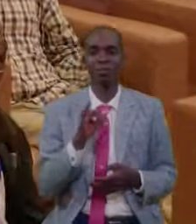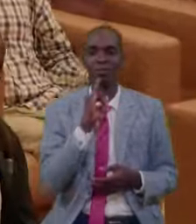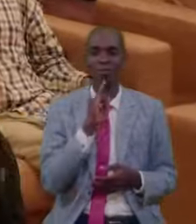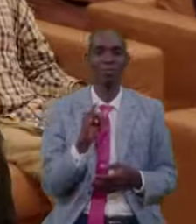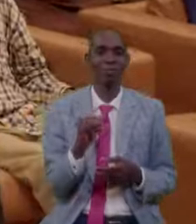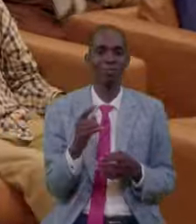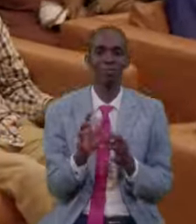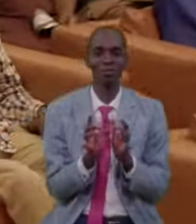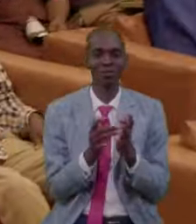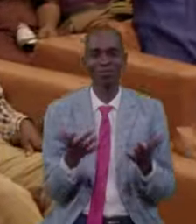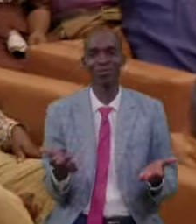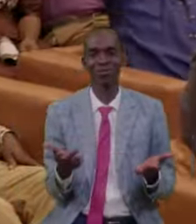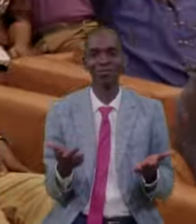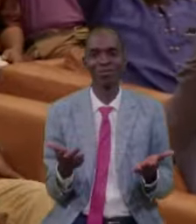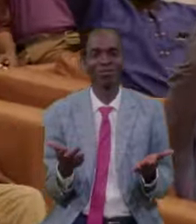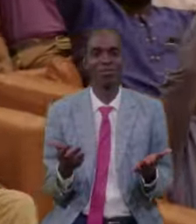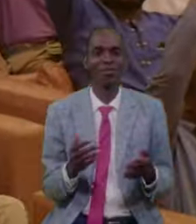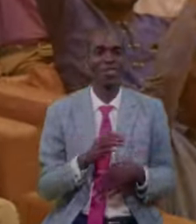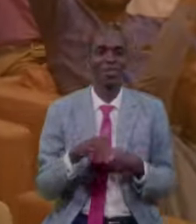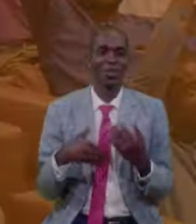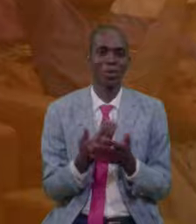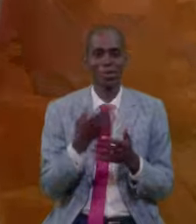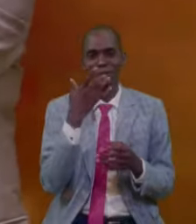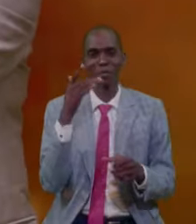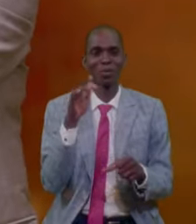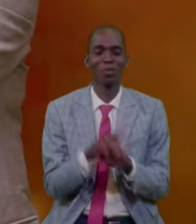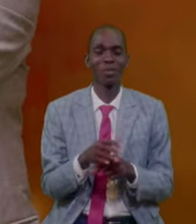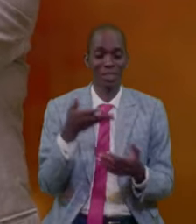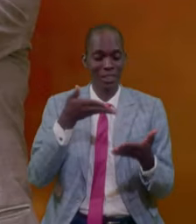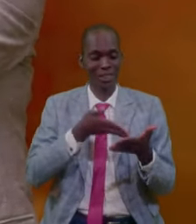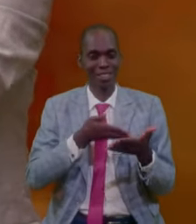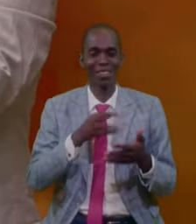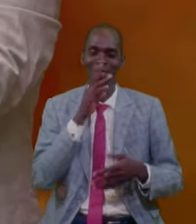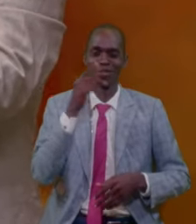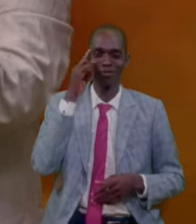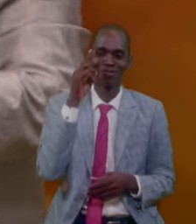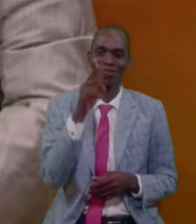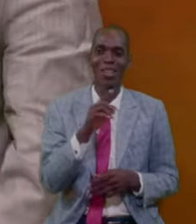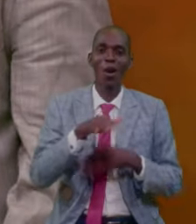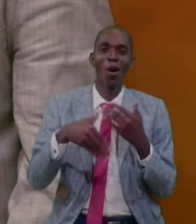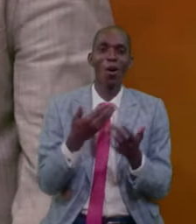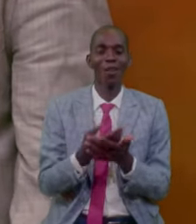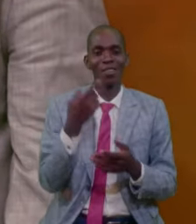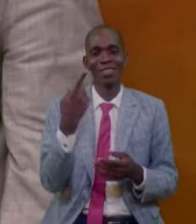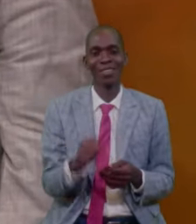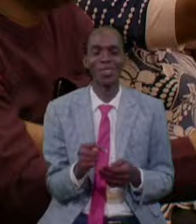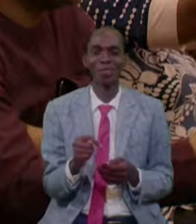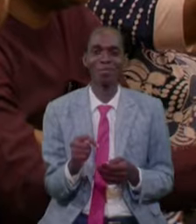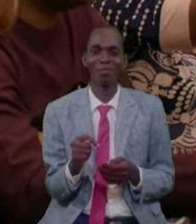Where? All the promises there are for you. All the provision there for